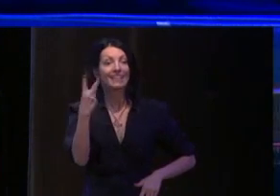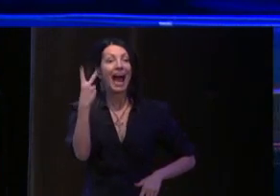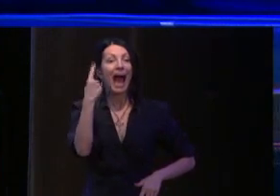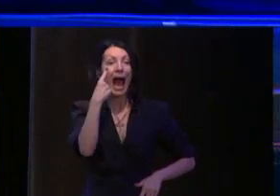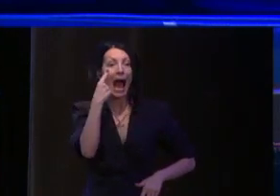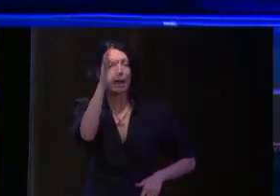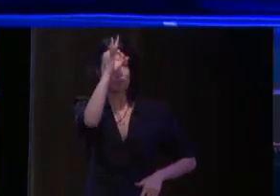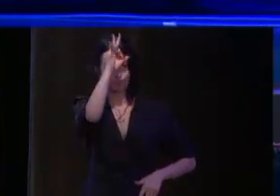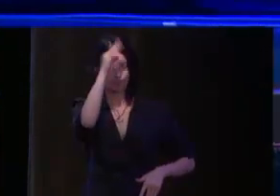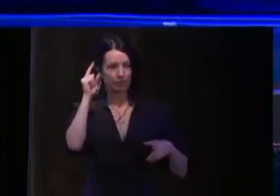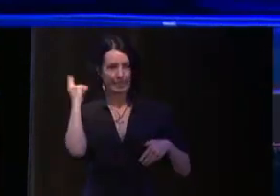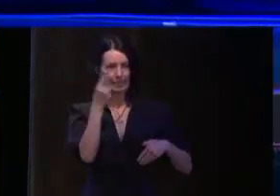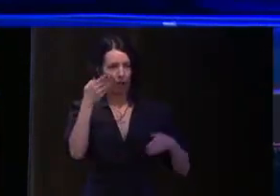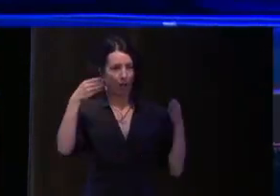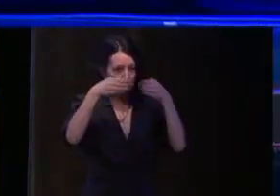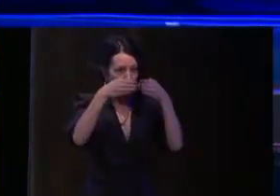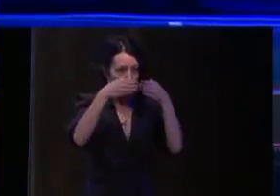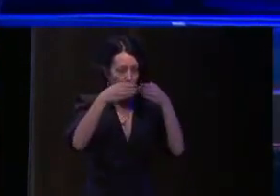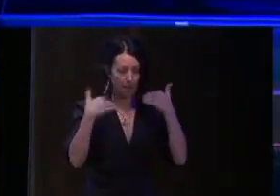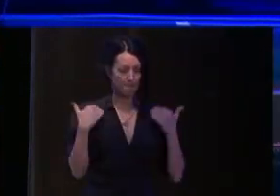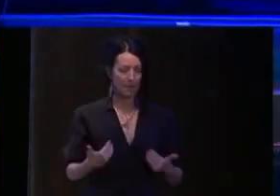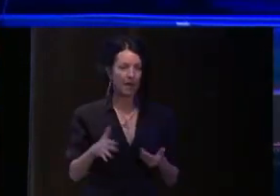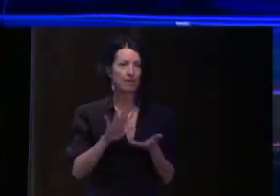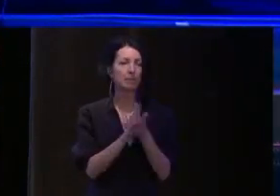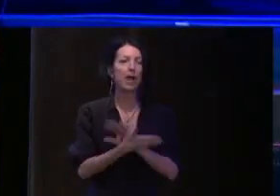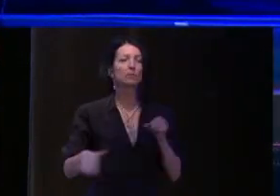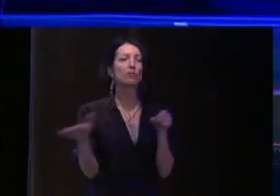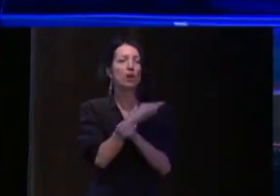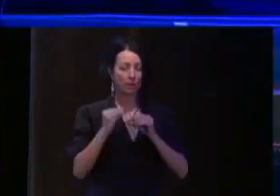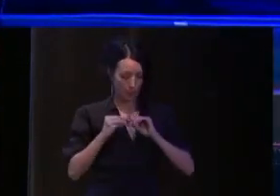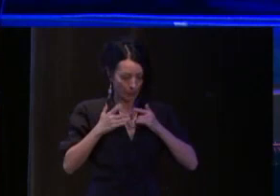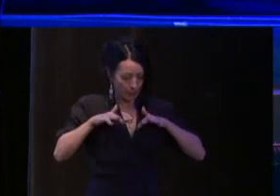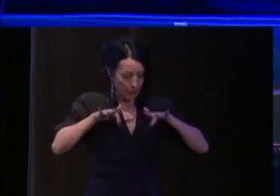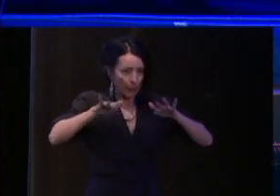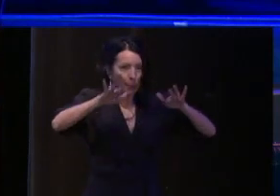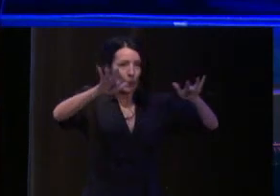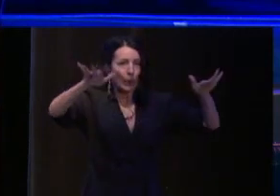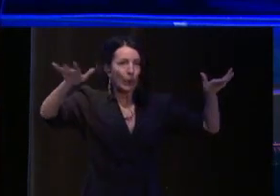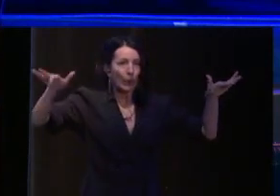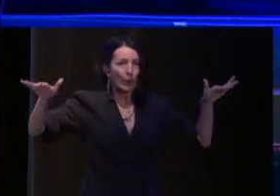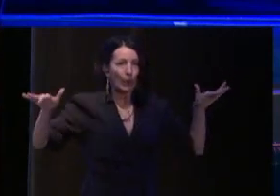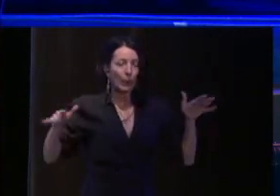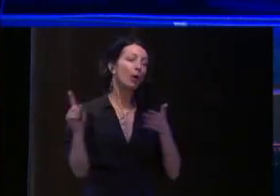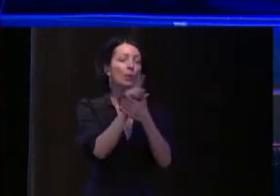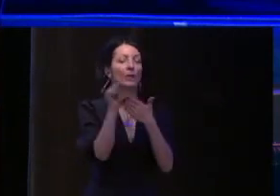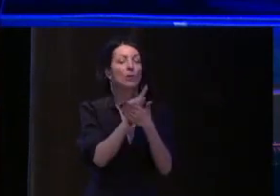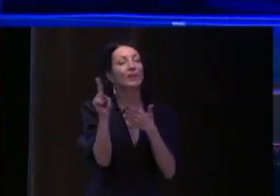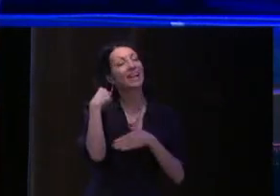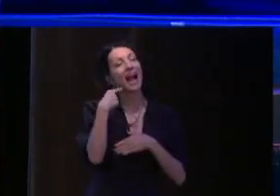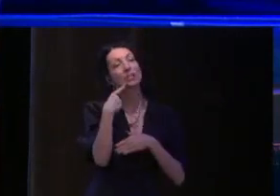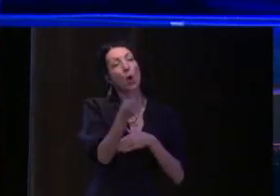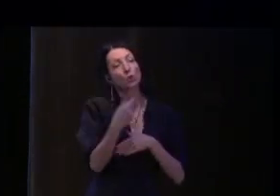And every week I said I would give you a personal experience of my own foray into this luminosity. And this